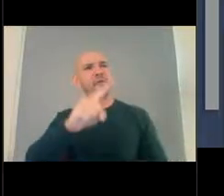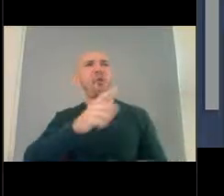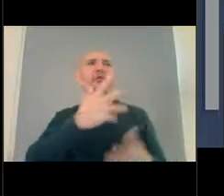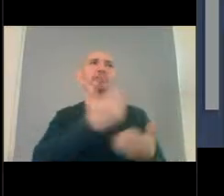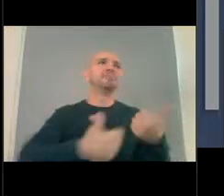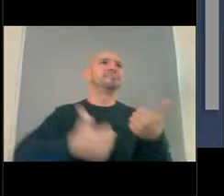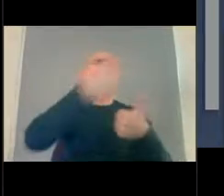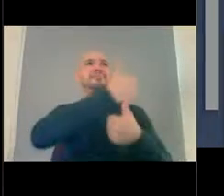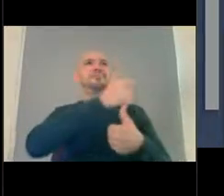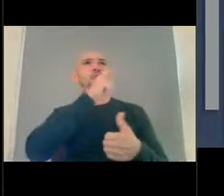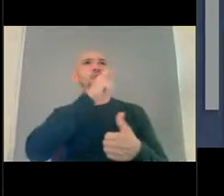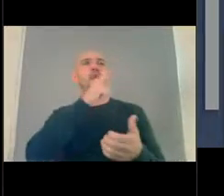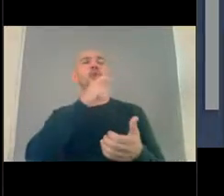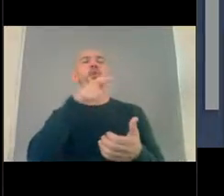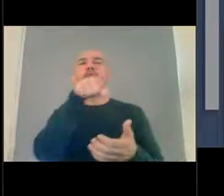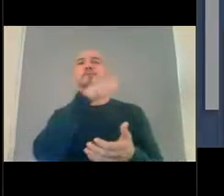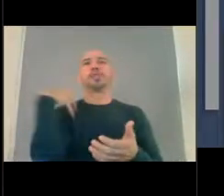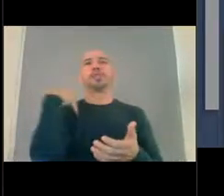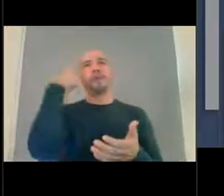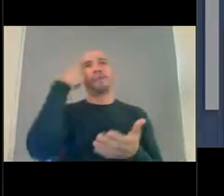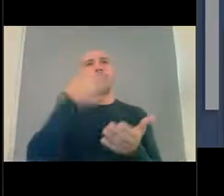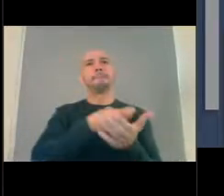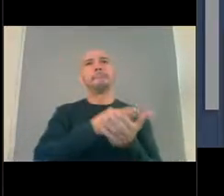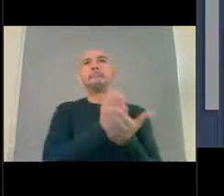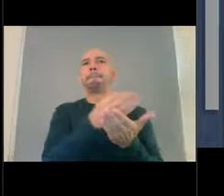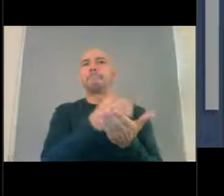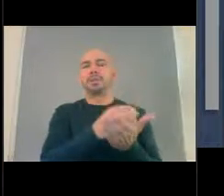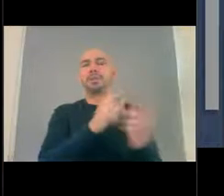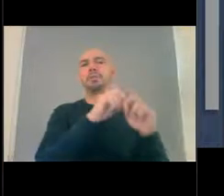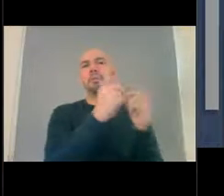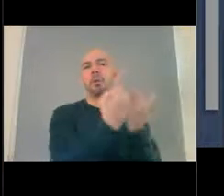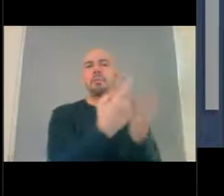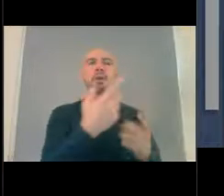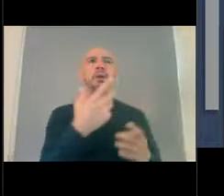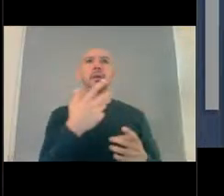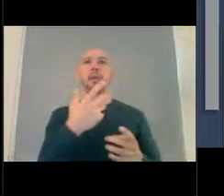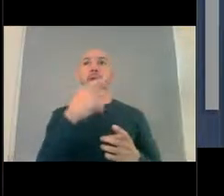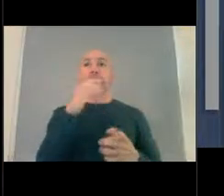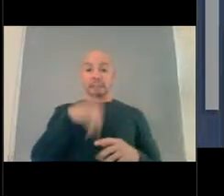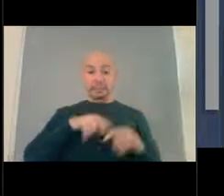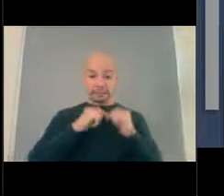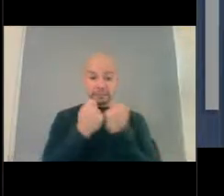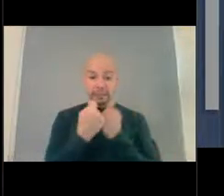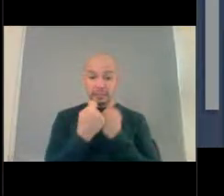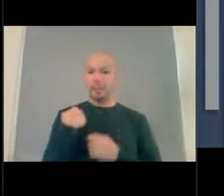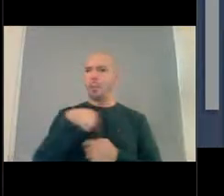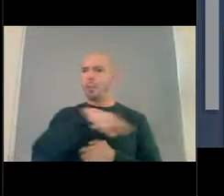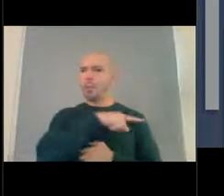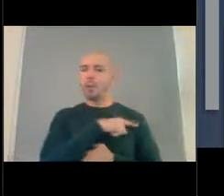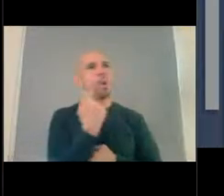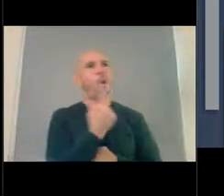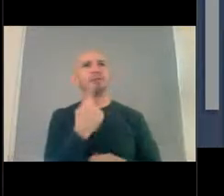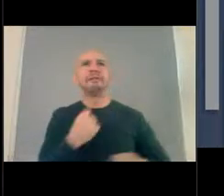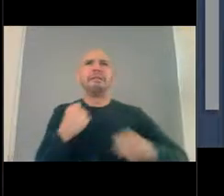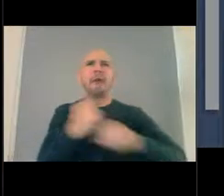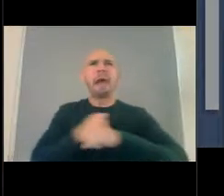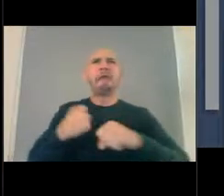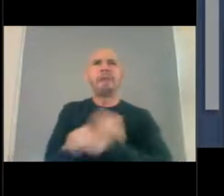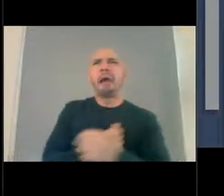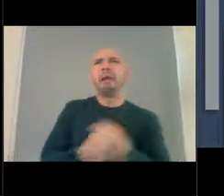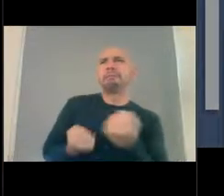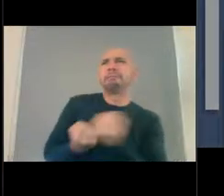time and we were always fighting or advocating against